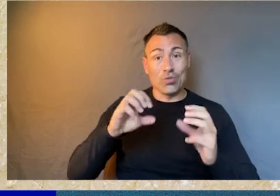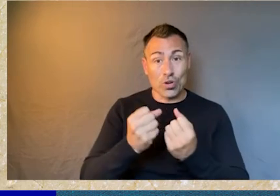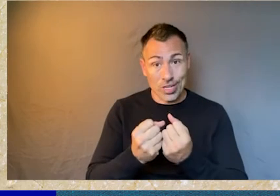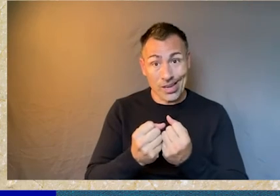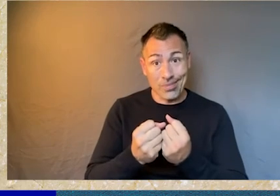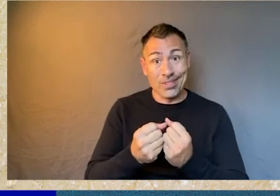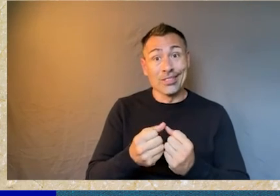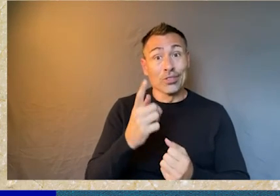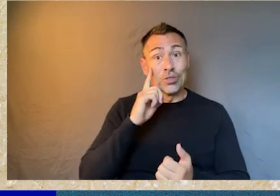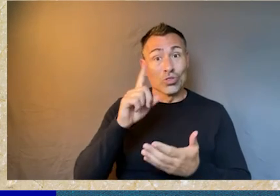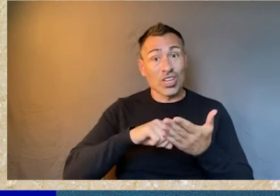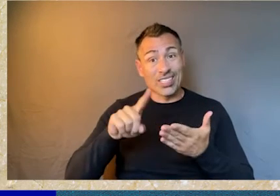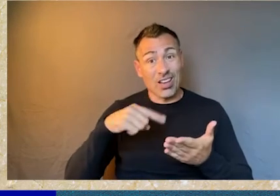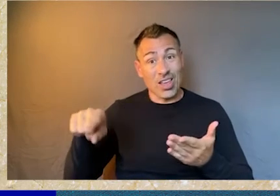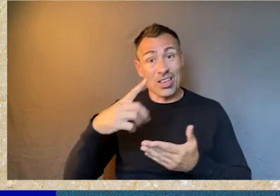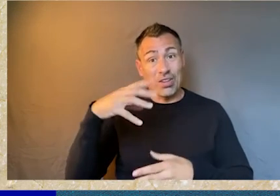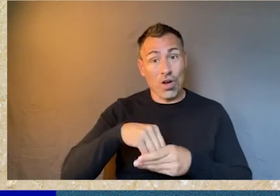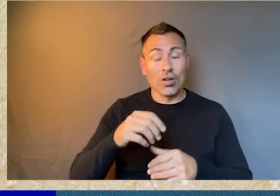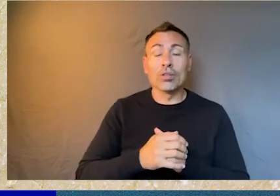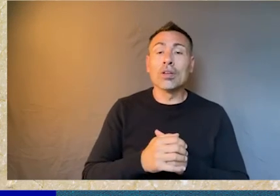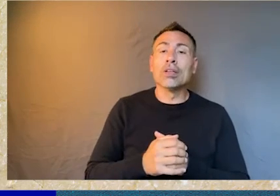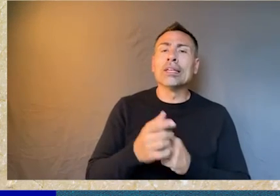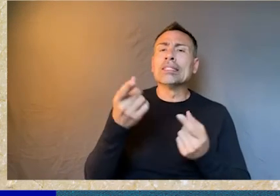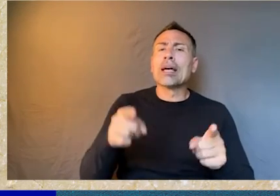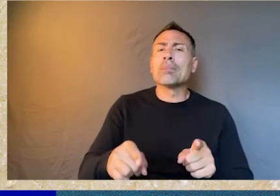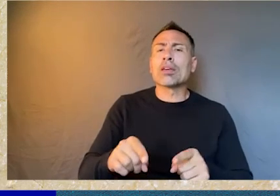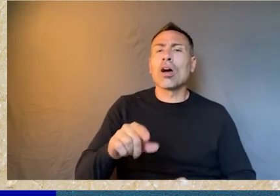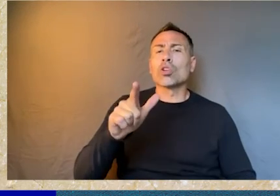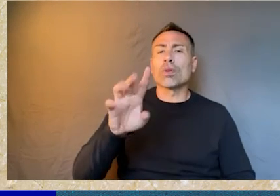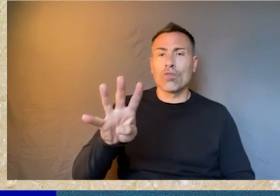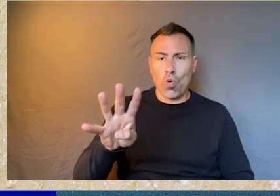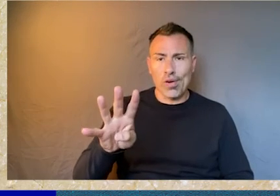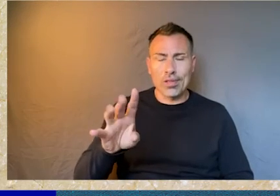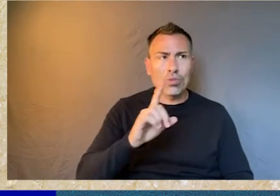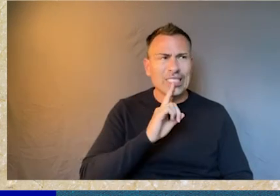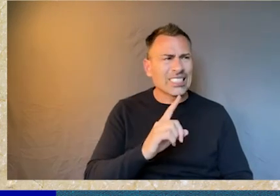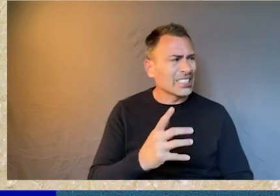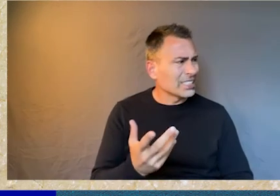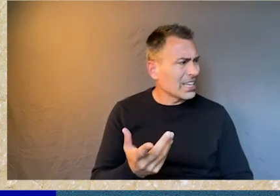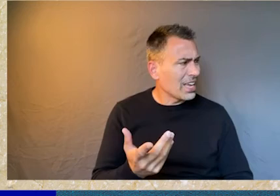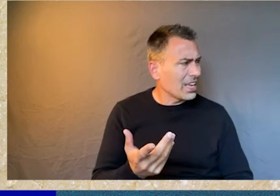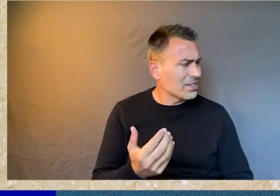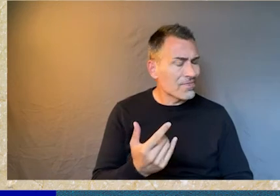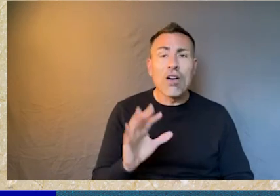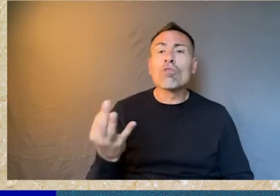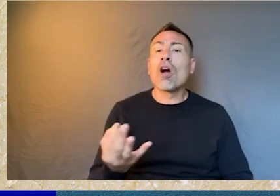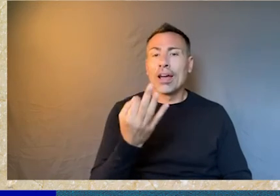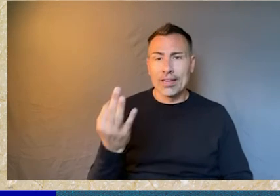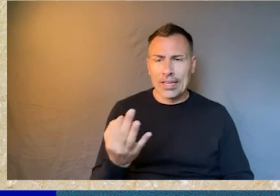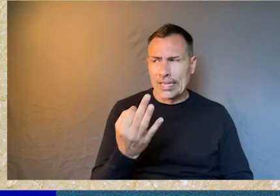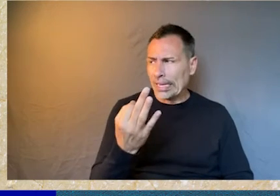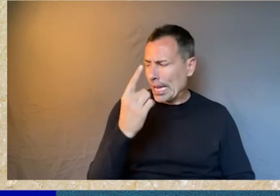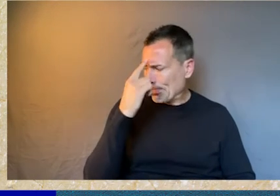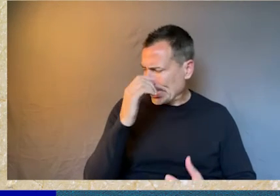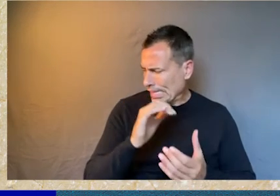that conversation with us. It's on the 24th, which is a Friday, I